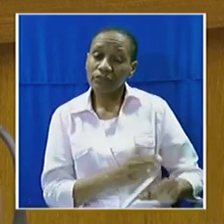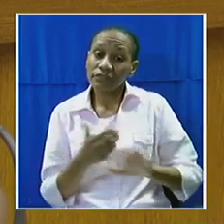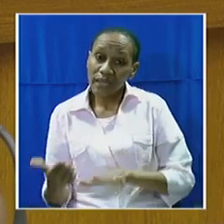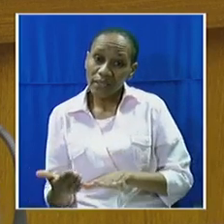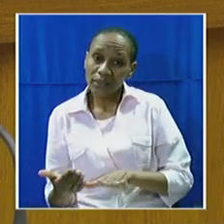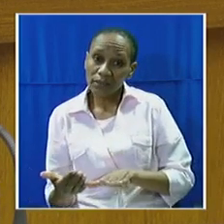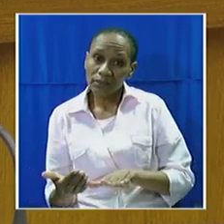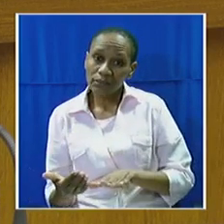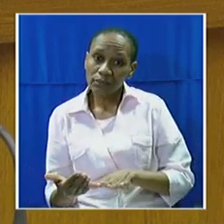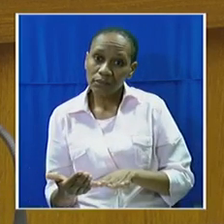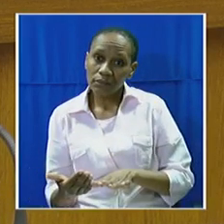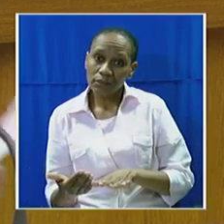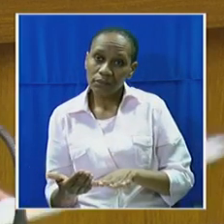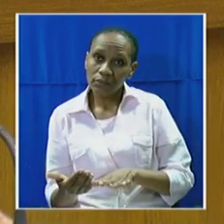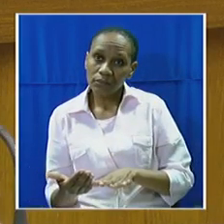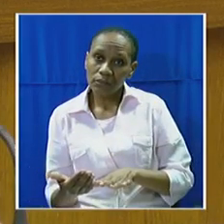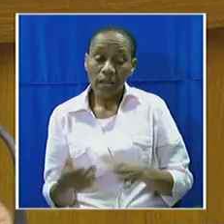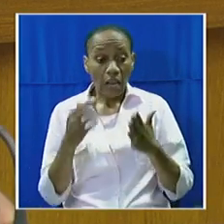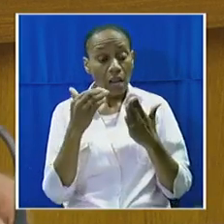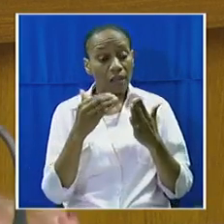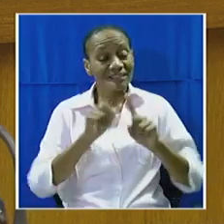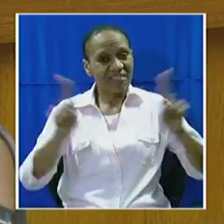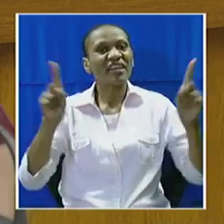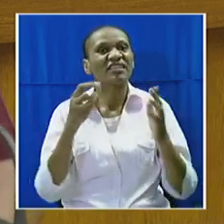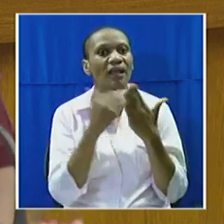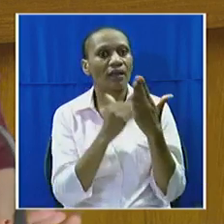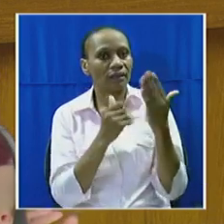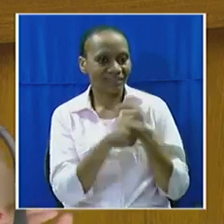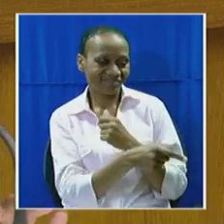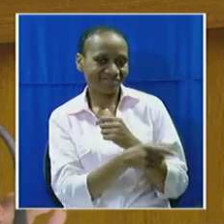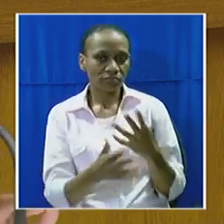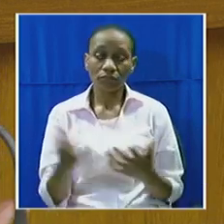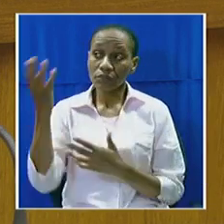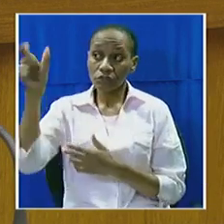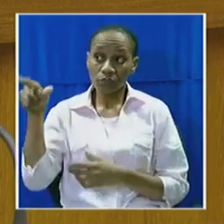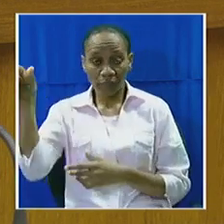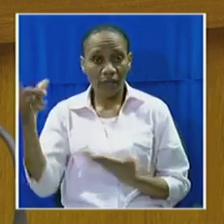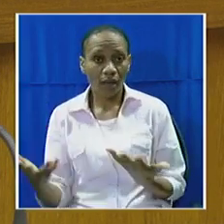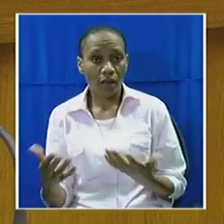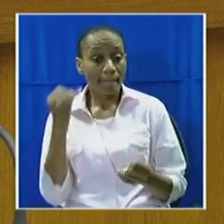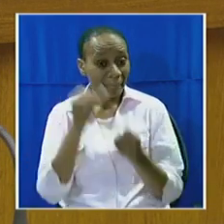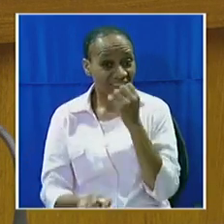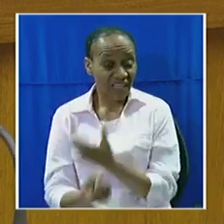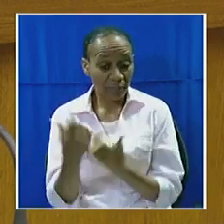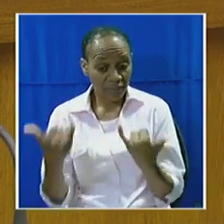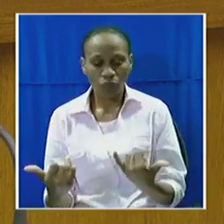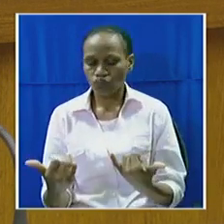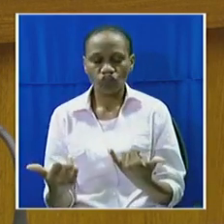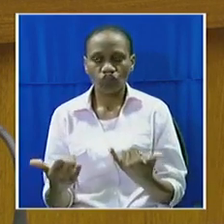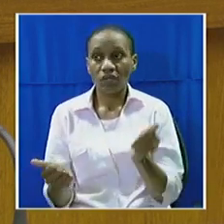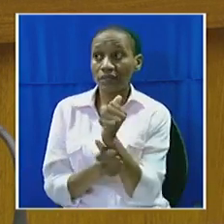infection, should not be part of that list. Speaker, there is no room for errors. Deputy